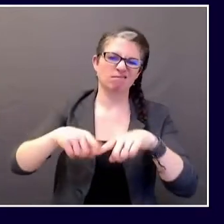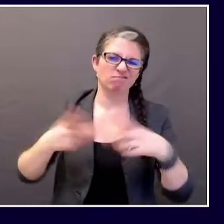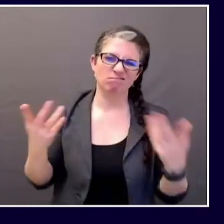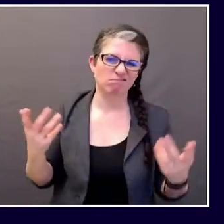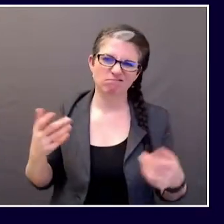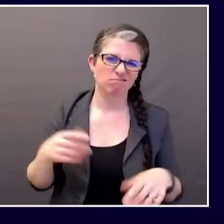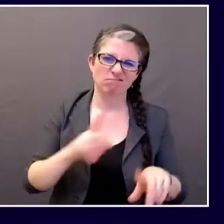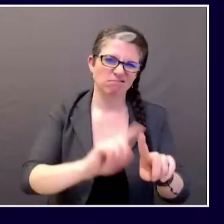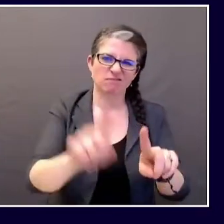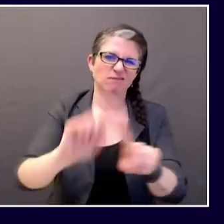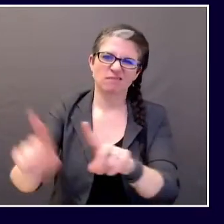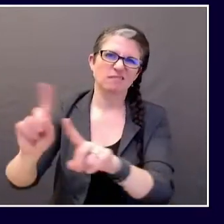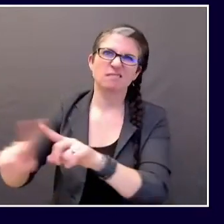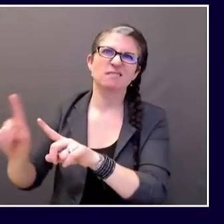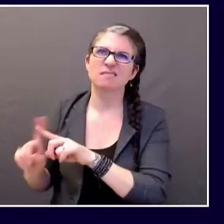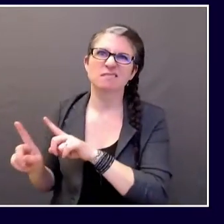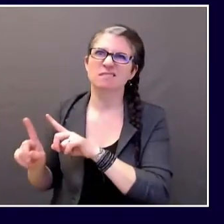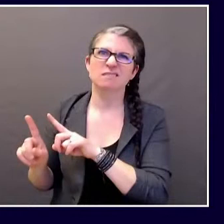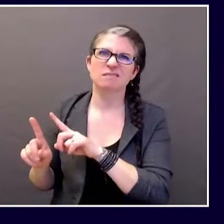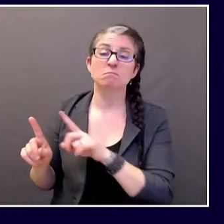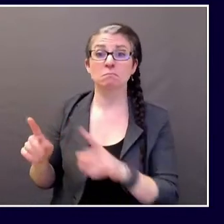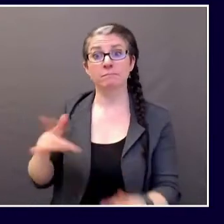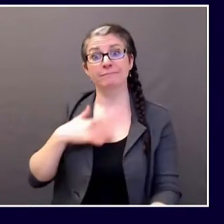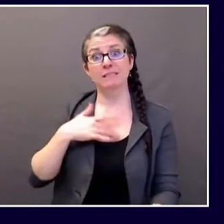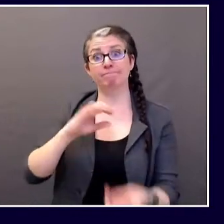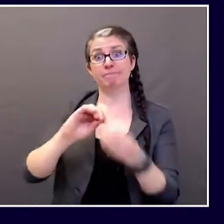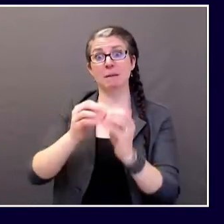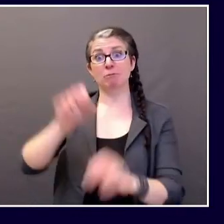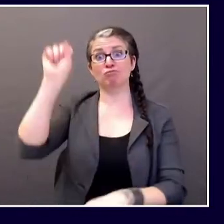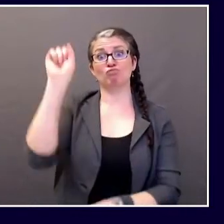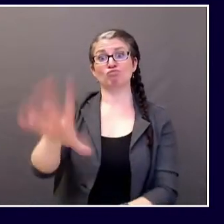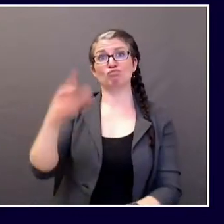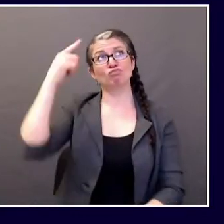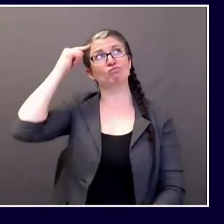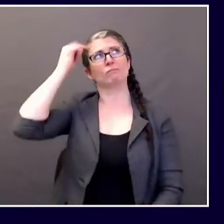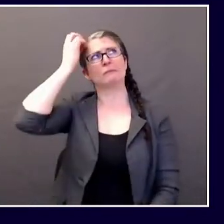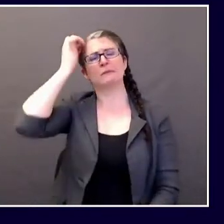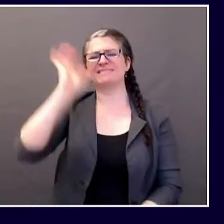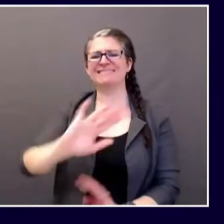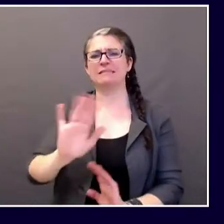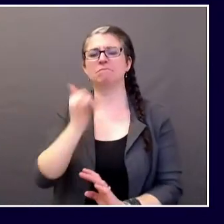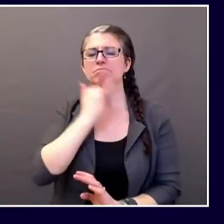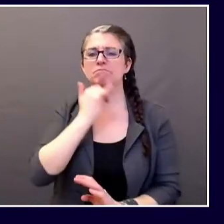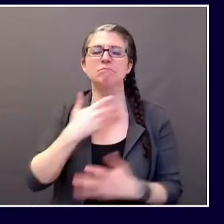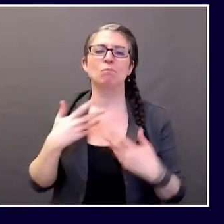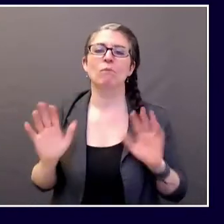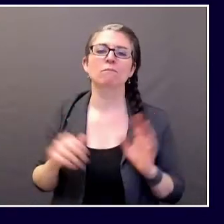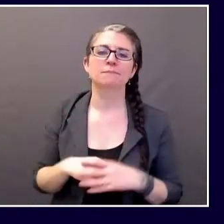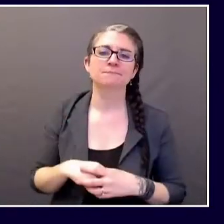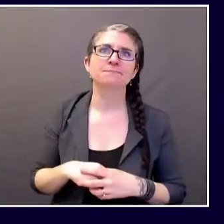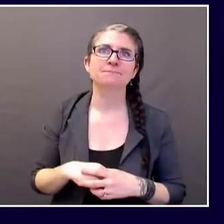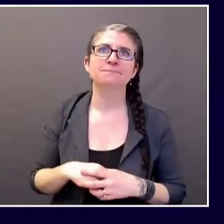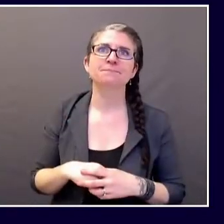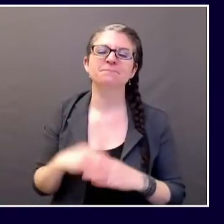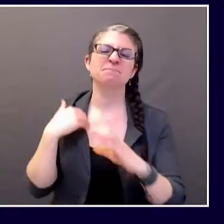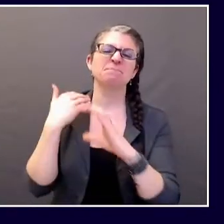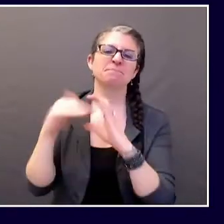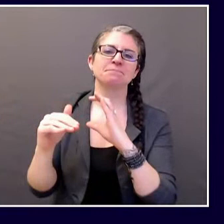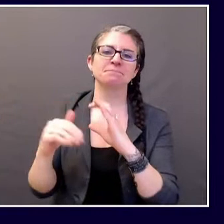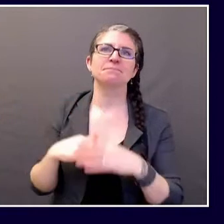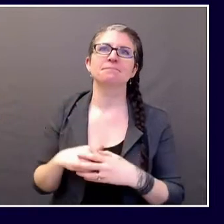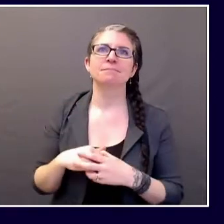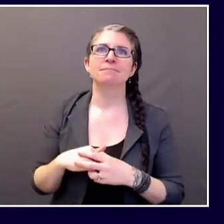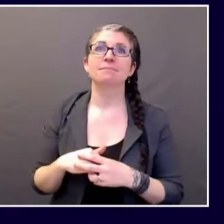number, so I don't want to say anything for fear that it might not be accurate. But what I recall seeing is that there was a variance with some